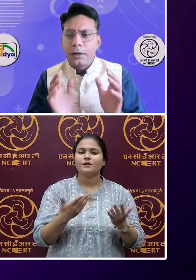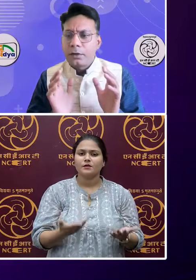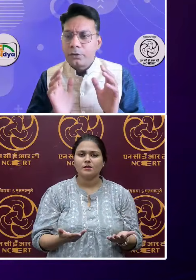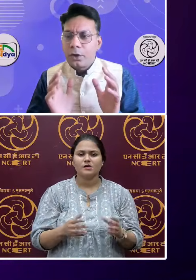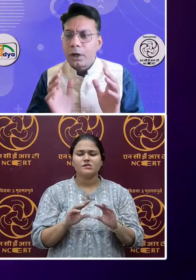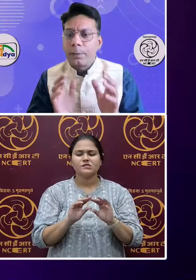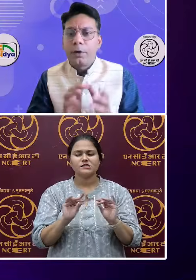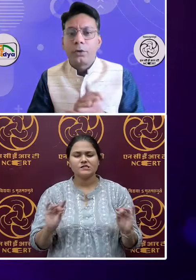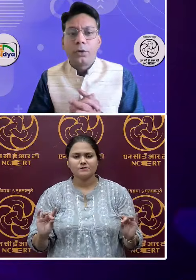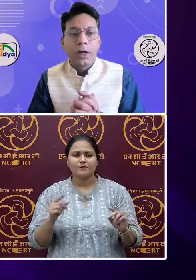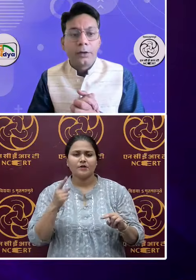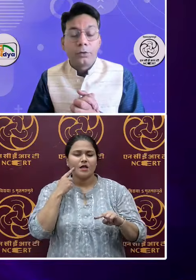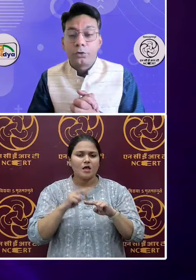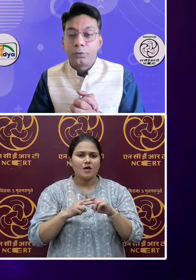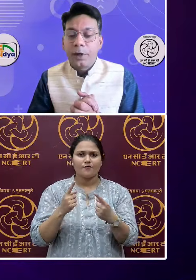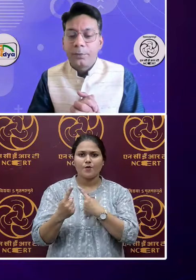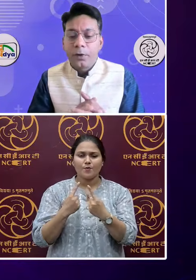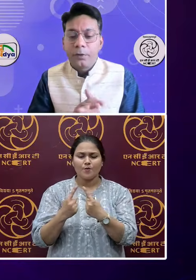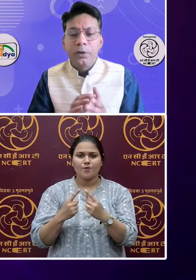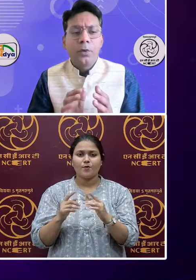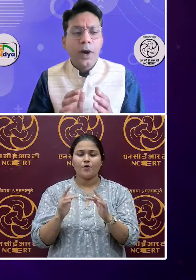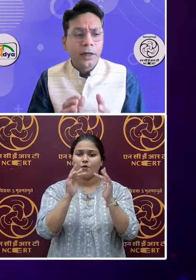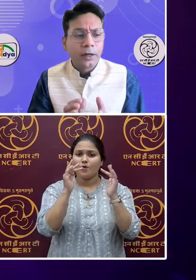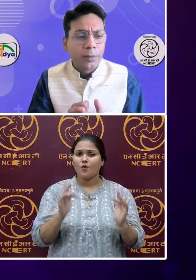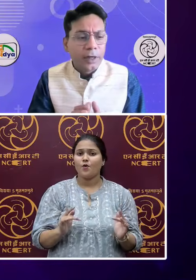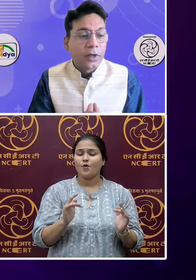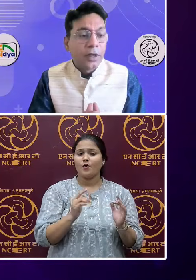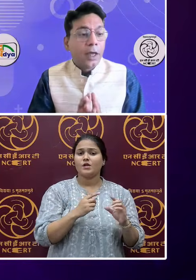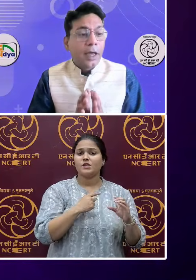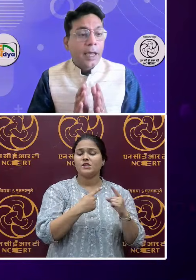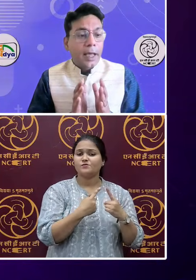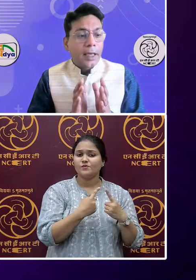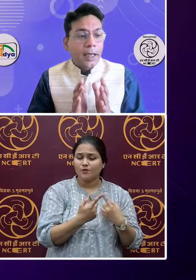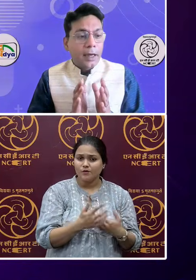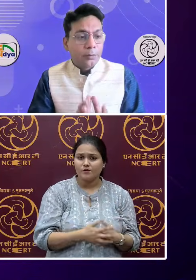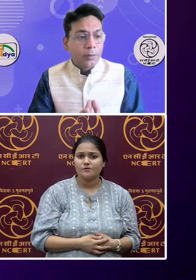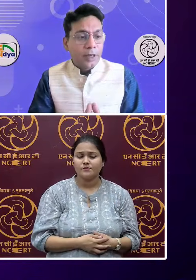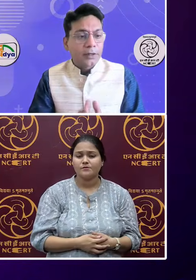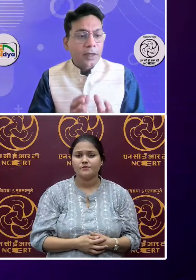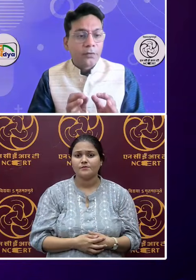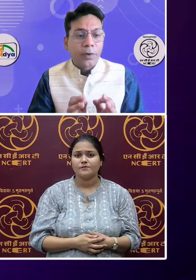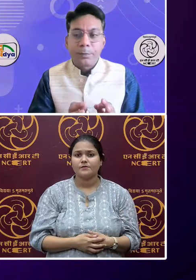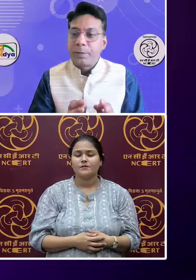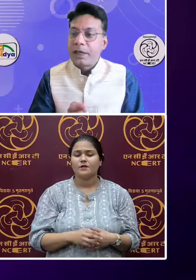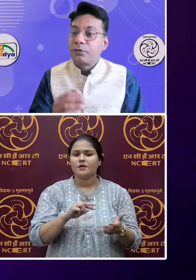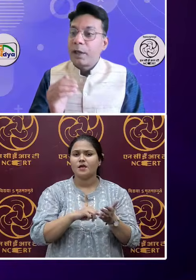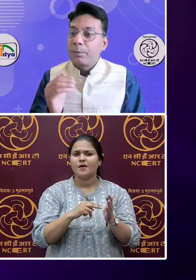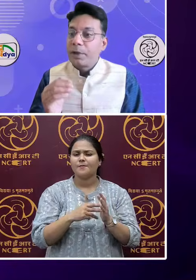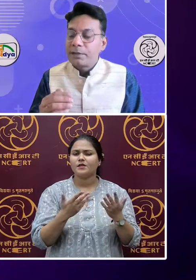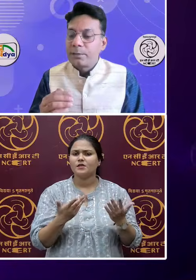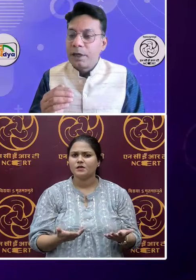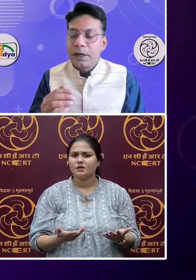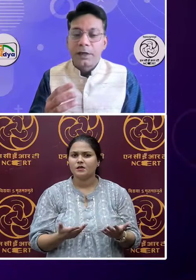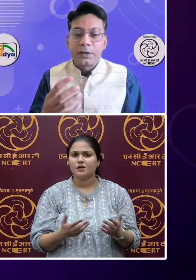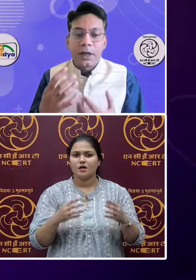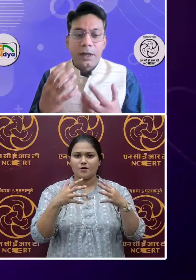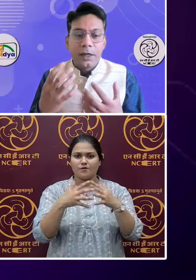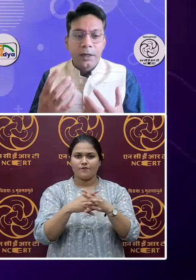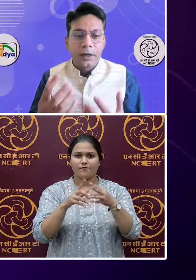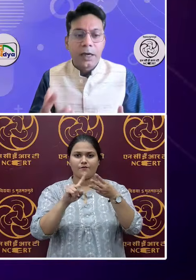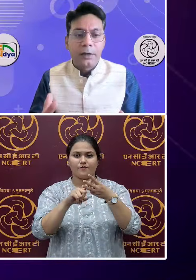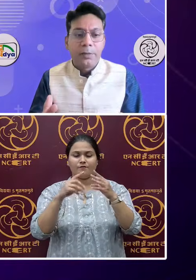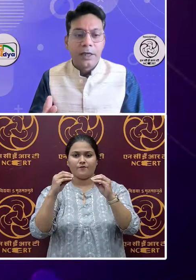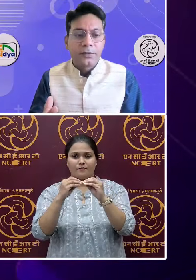simply talk about online course platform, what it means? It means a web-based means it is